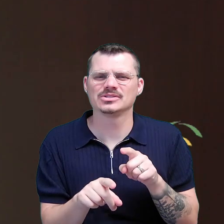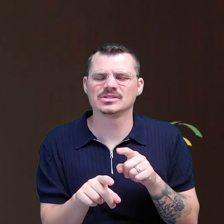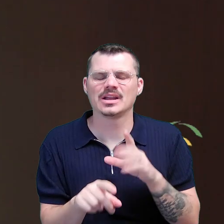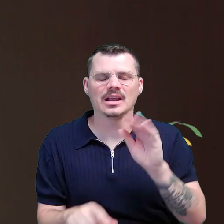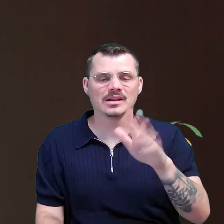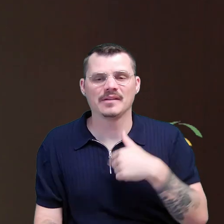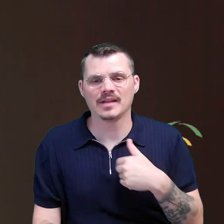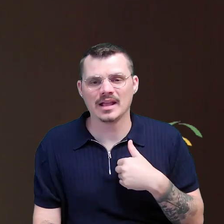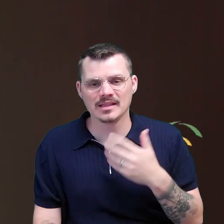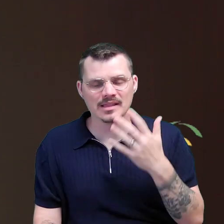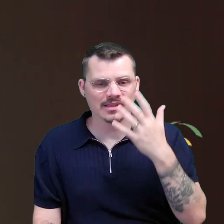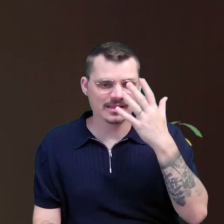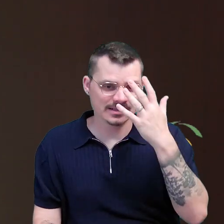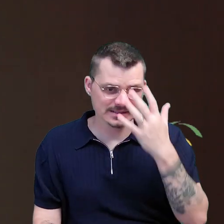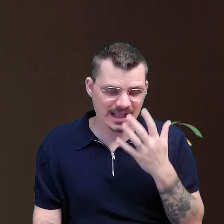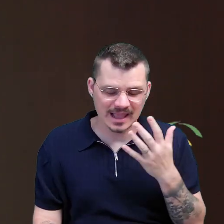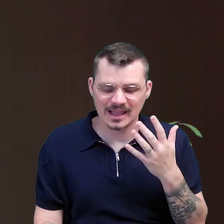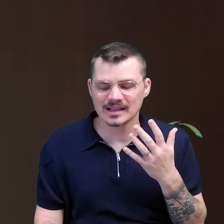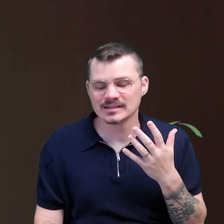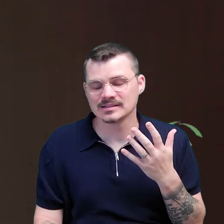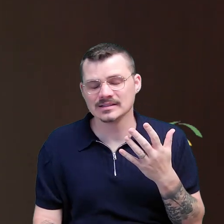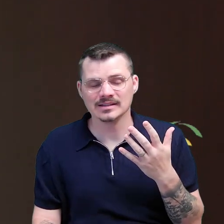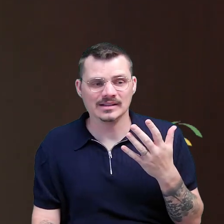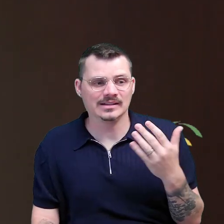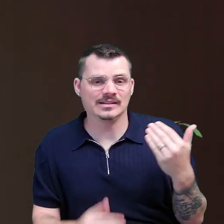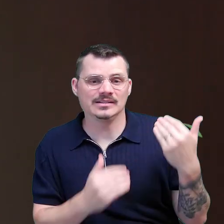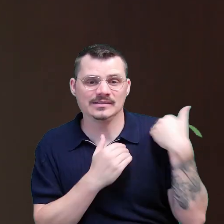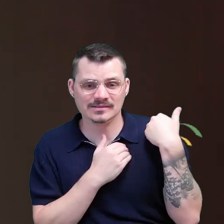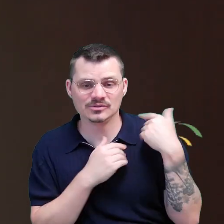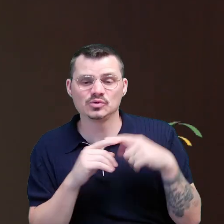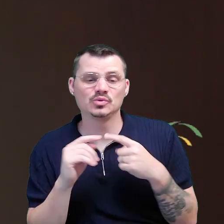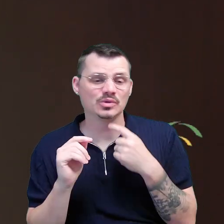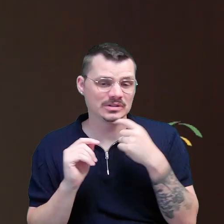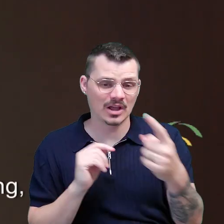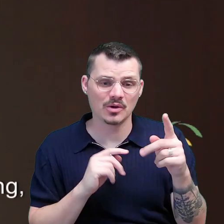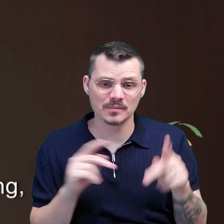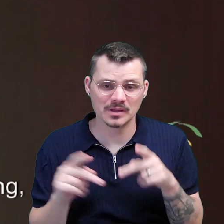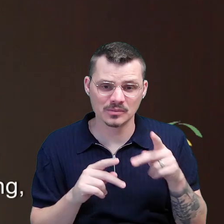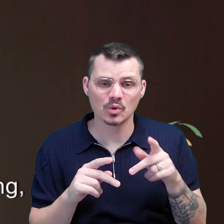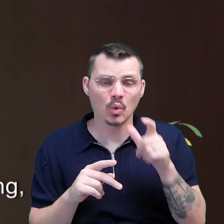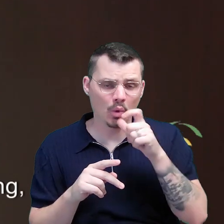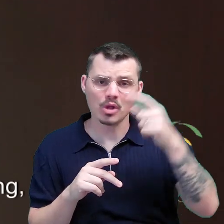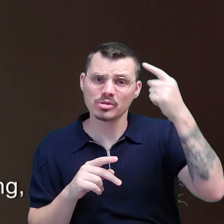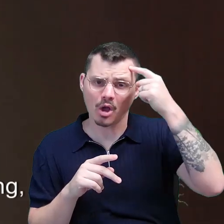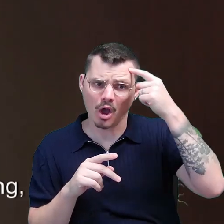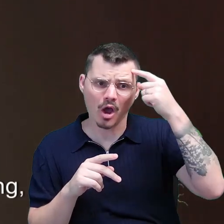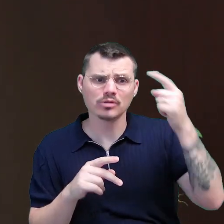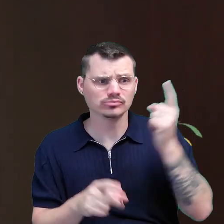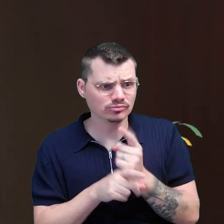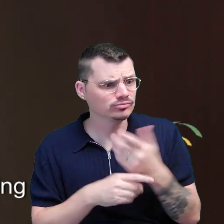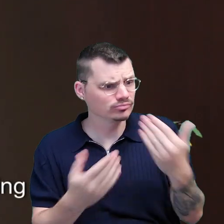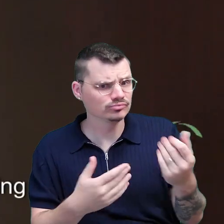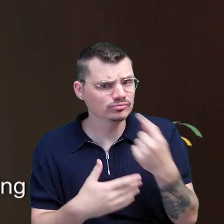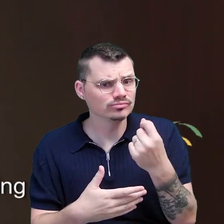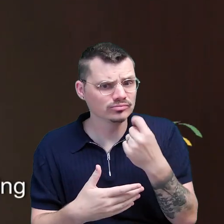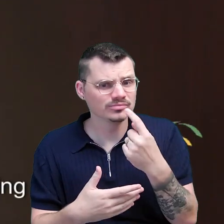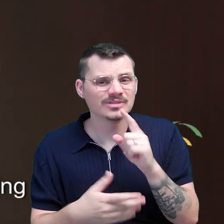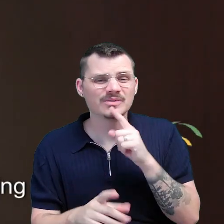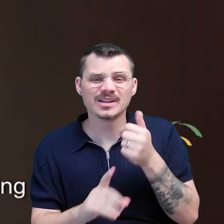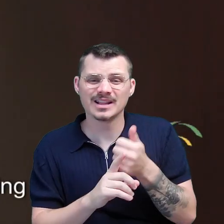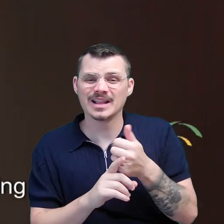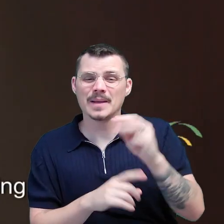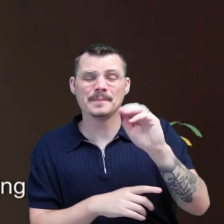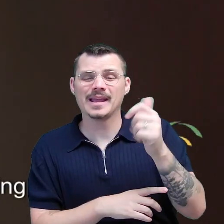had the sad task of telling people that thought they were doing the right thing, that the